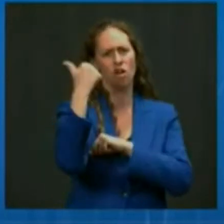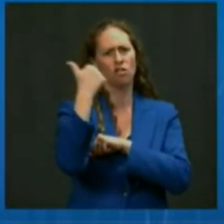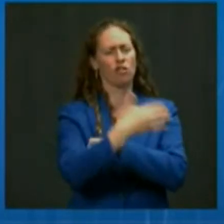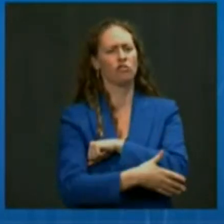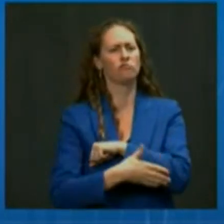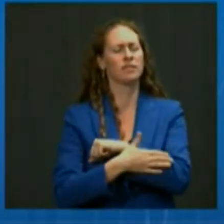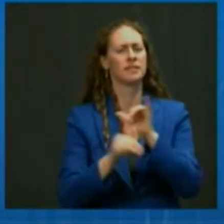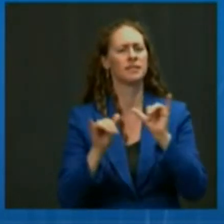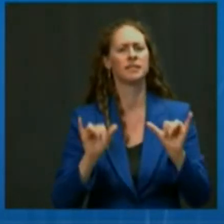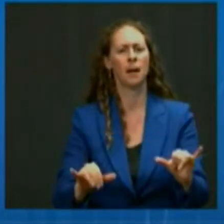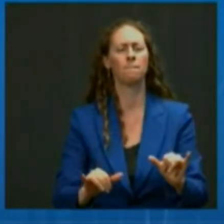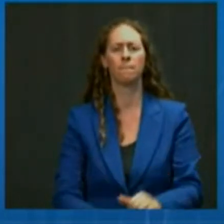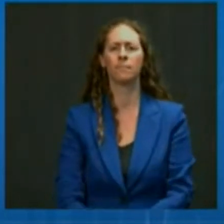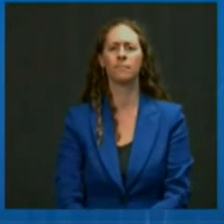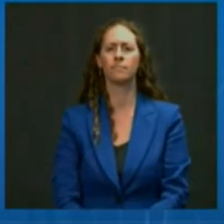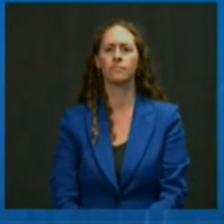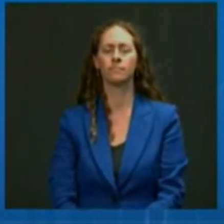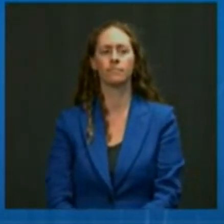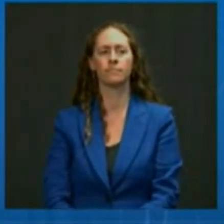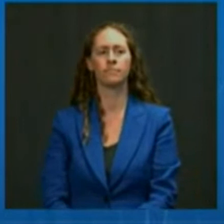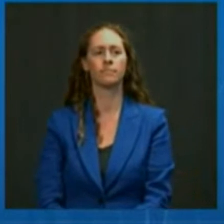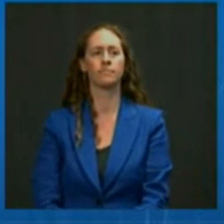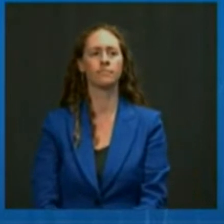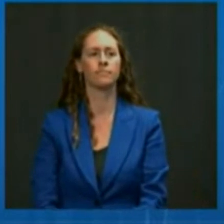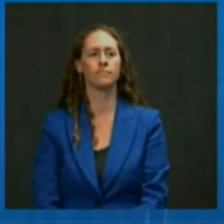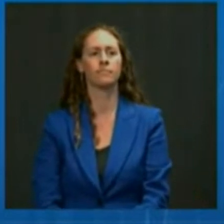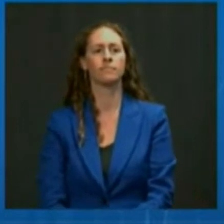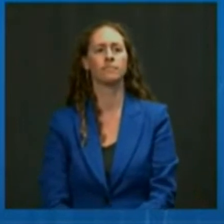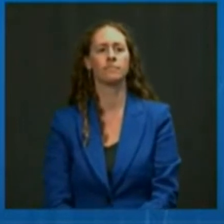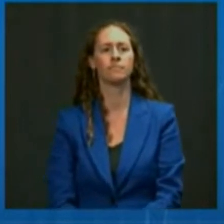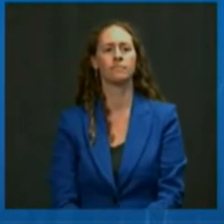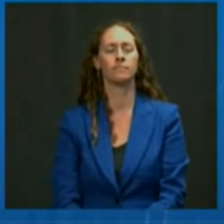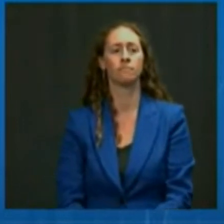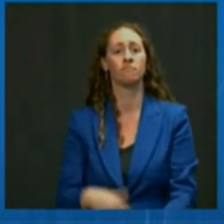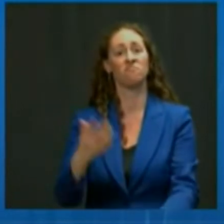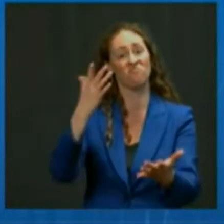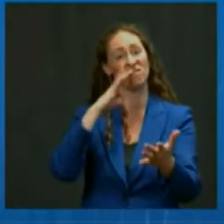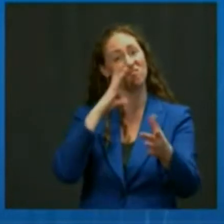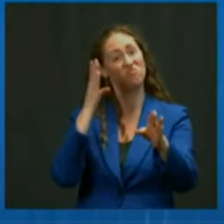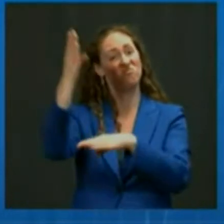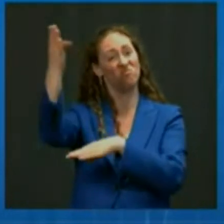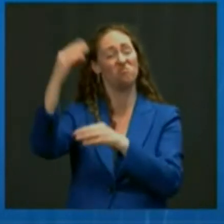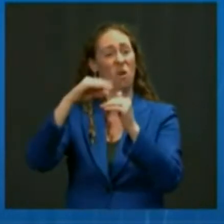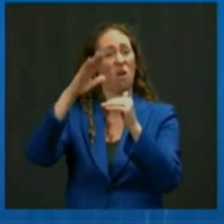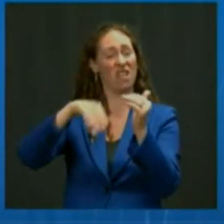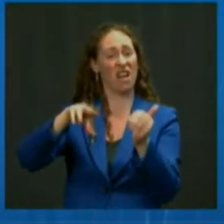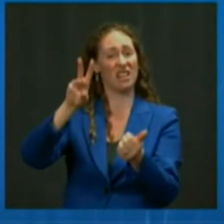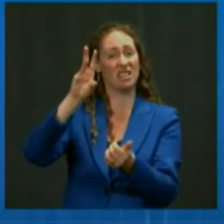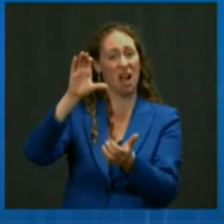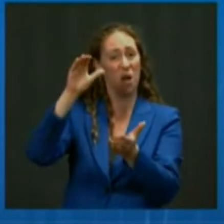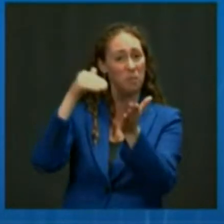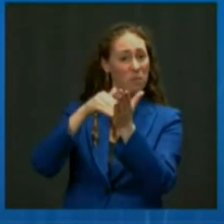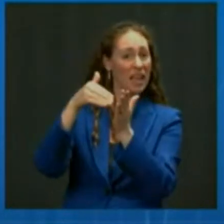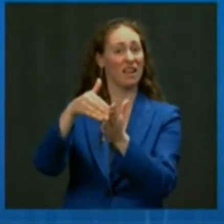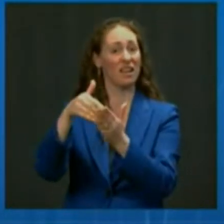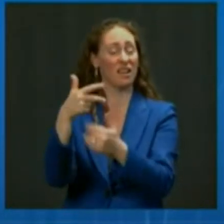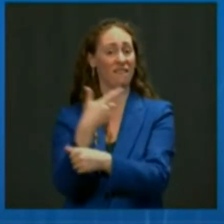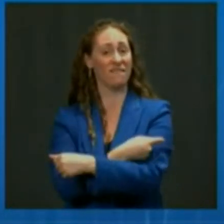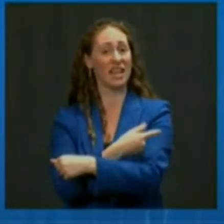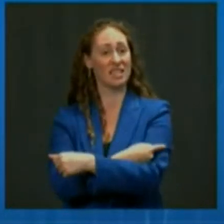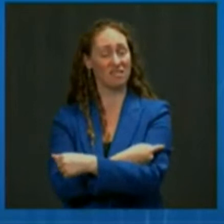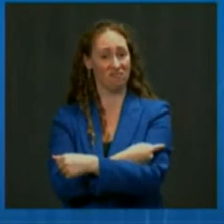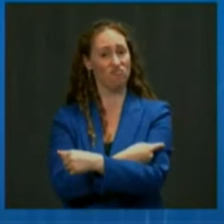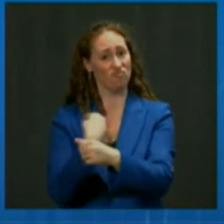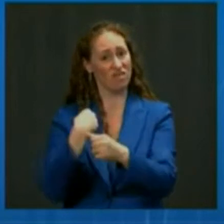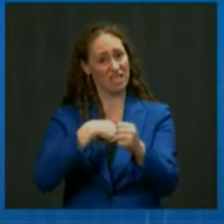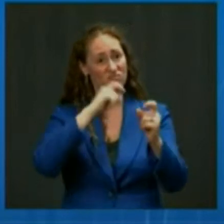our way to donating more than 600 million vaccines. So we are continuing to serve, as the